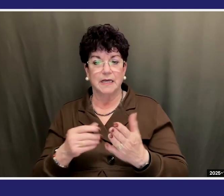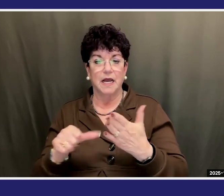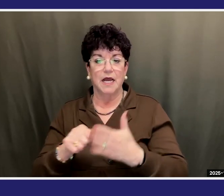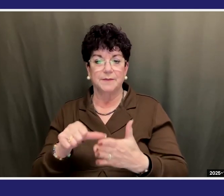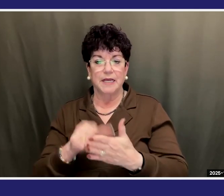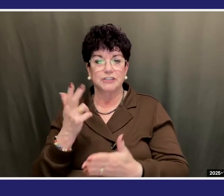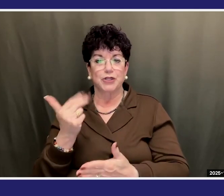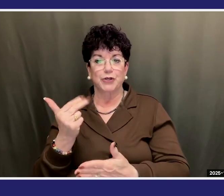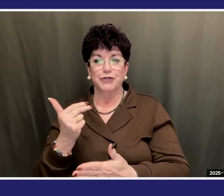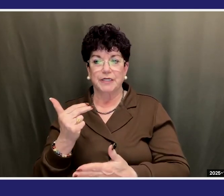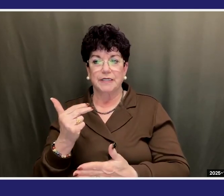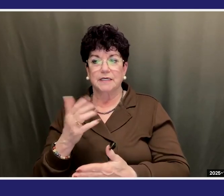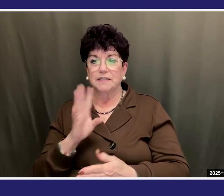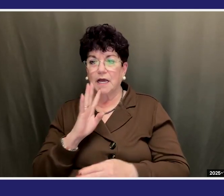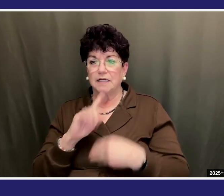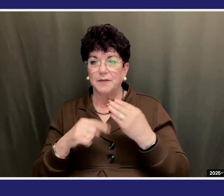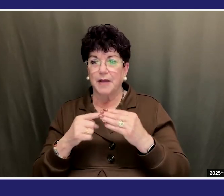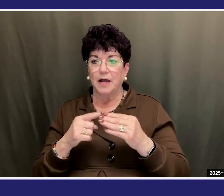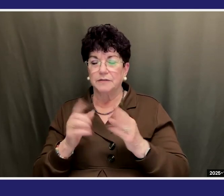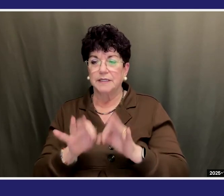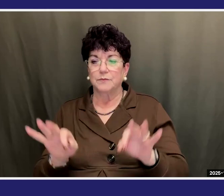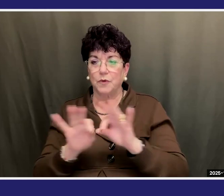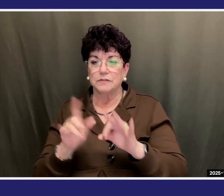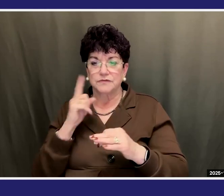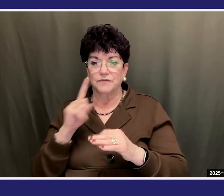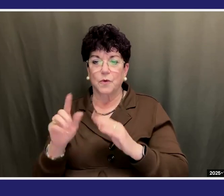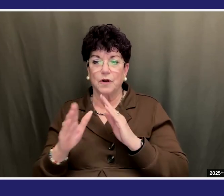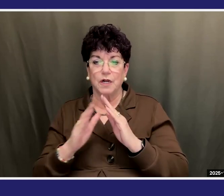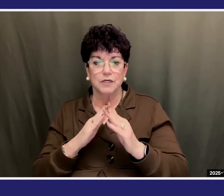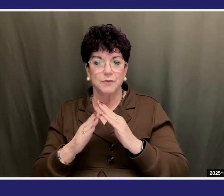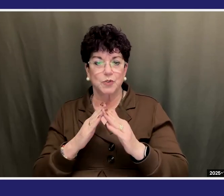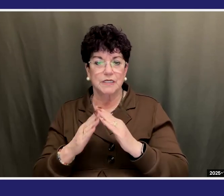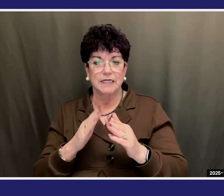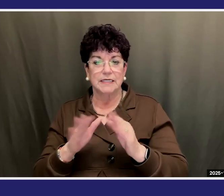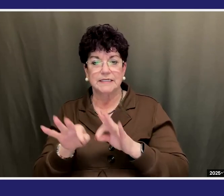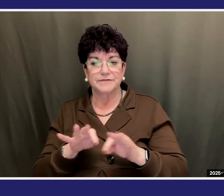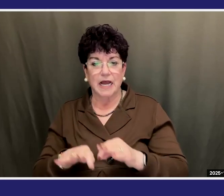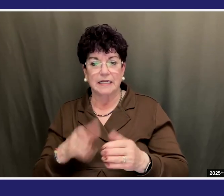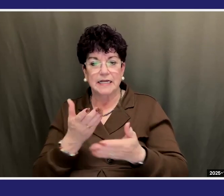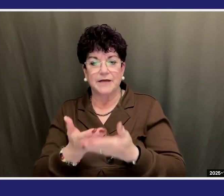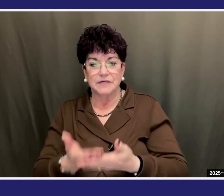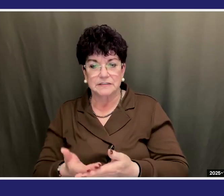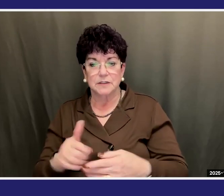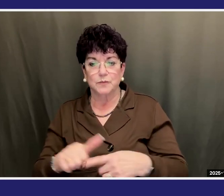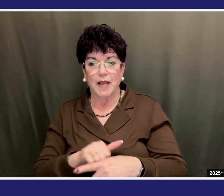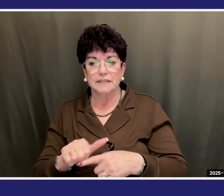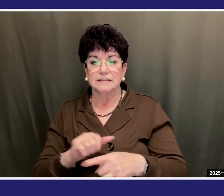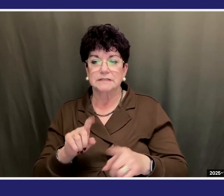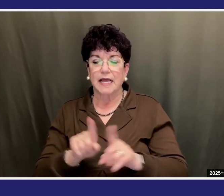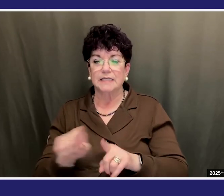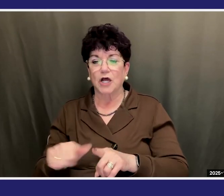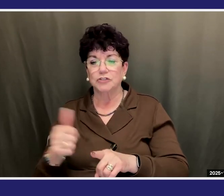13 acknowledges the importance of community-defined evidence-based practices as alternatives or complements to